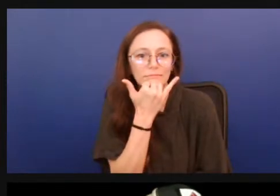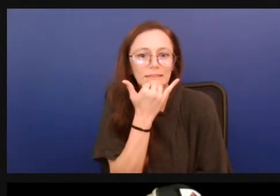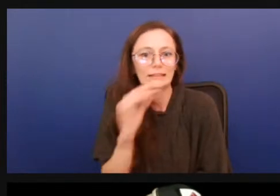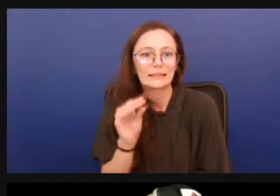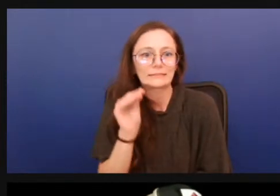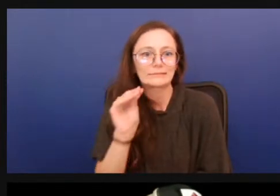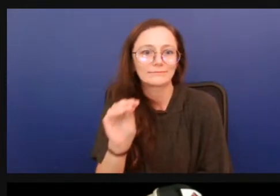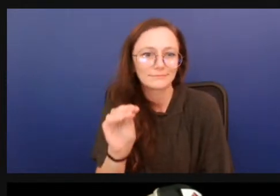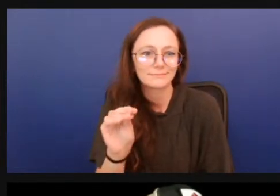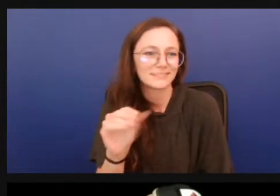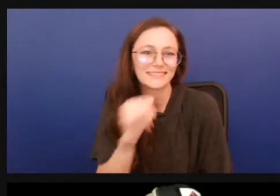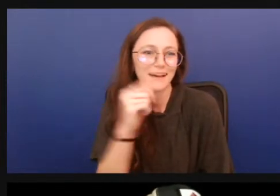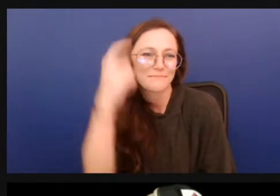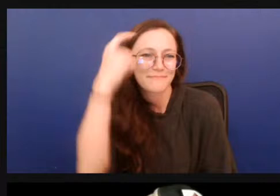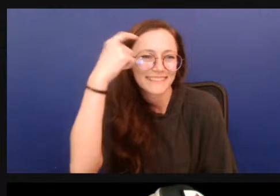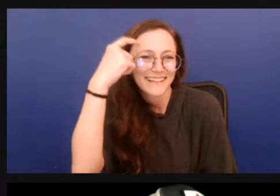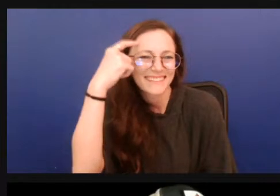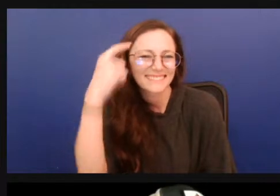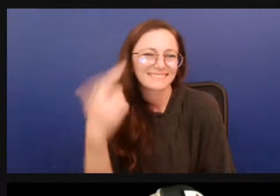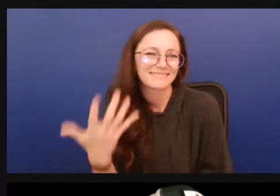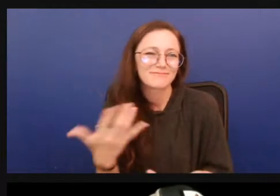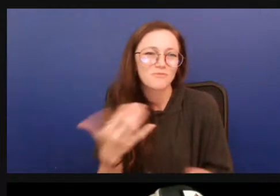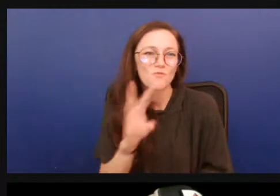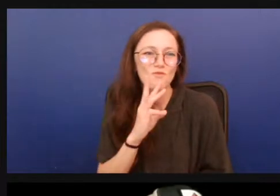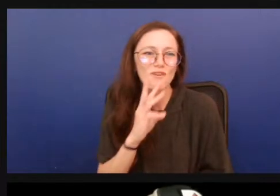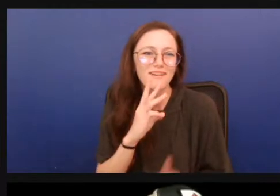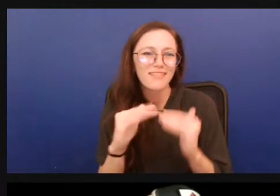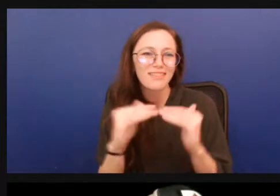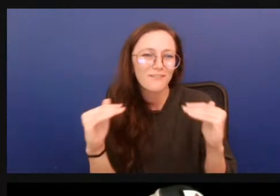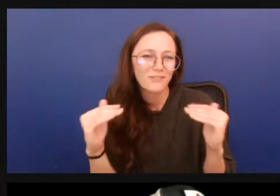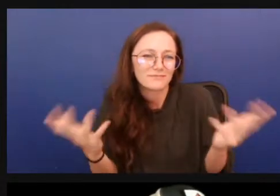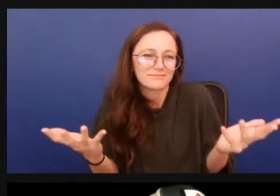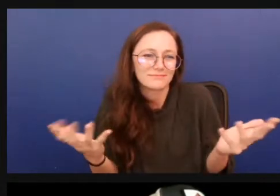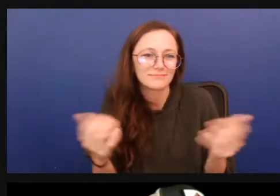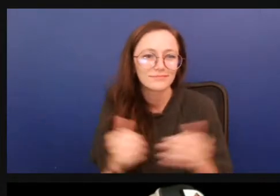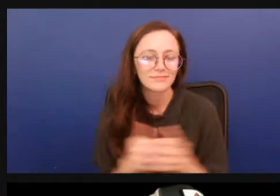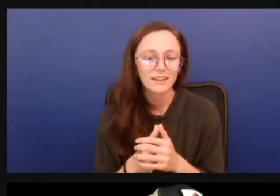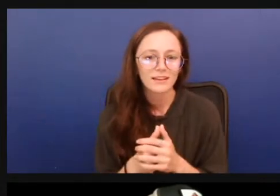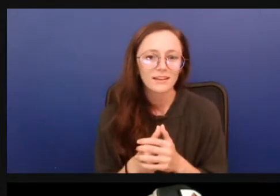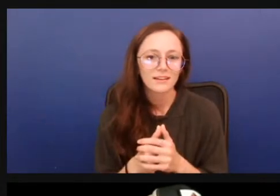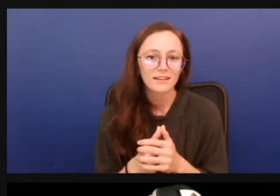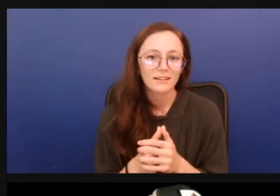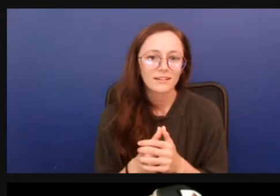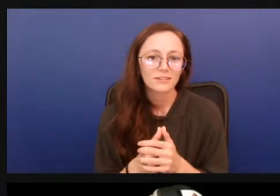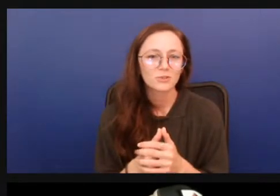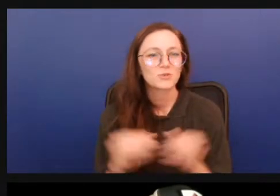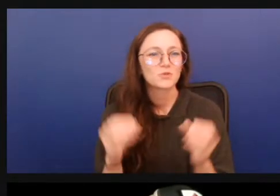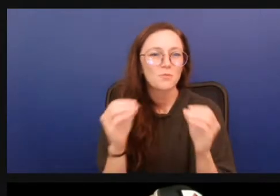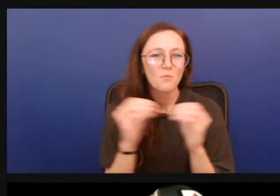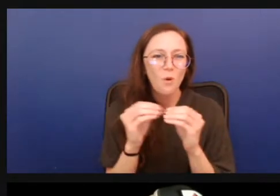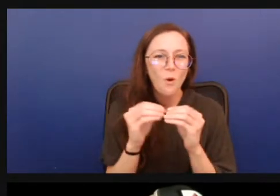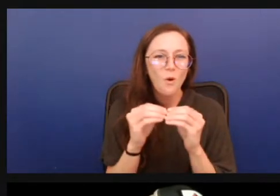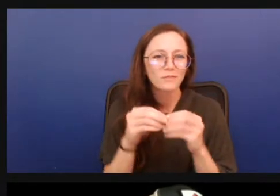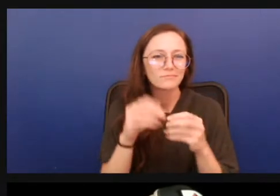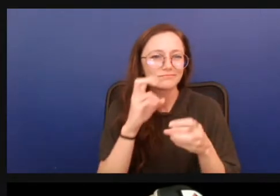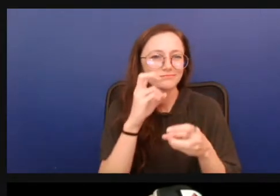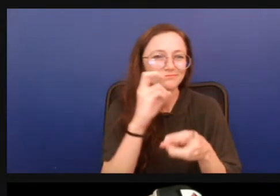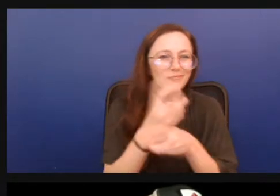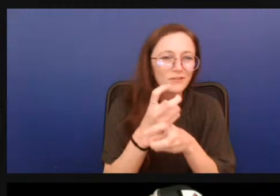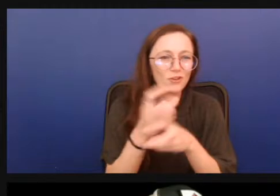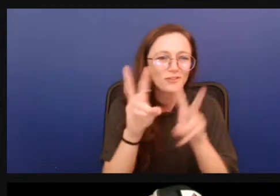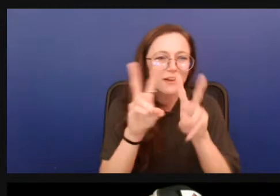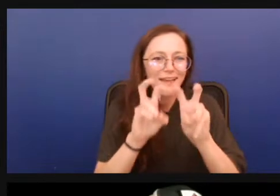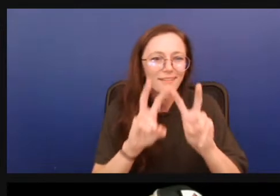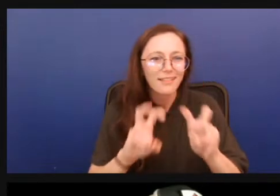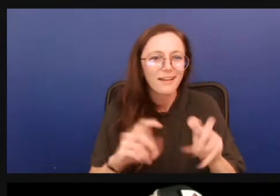depth, maybe some slight error with the location as well, which makes analyzing them a little bit trickier here. But I